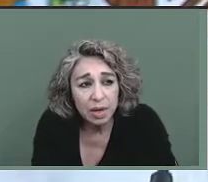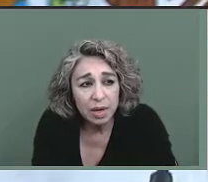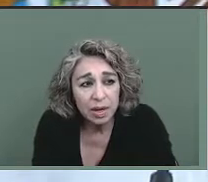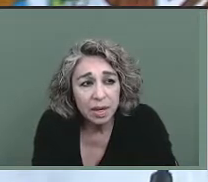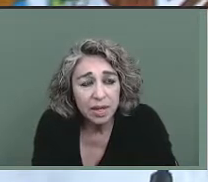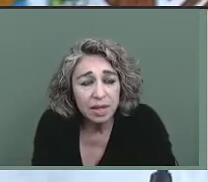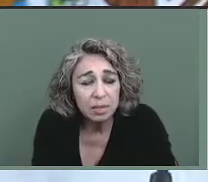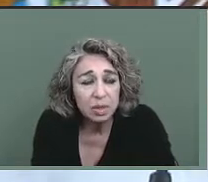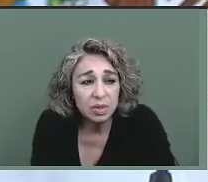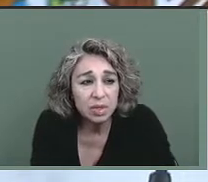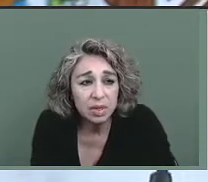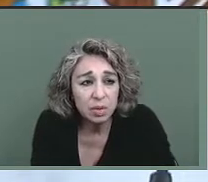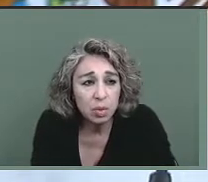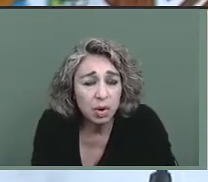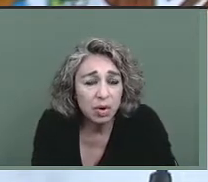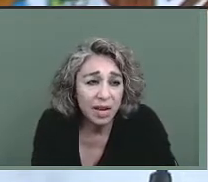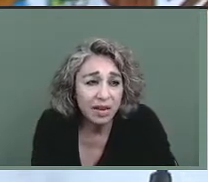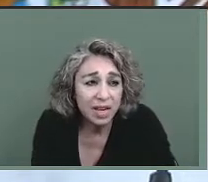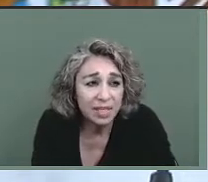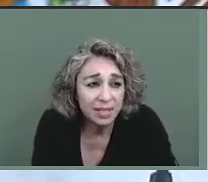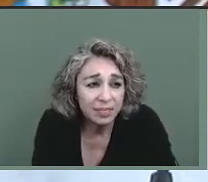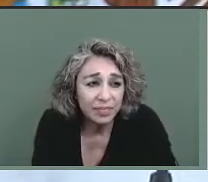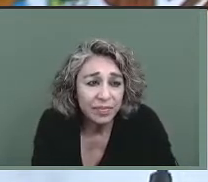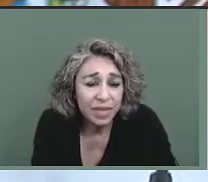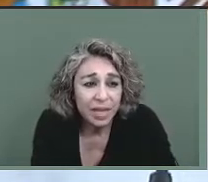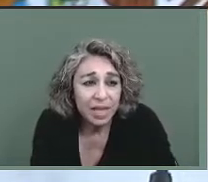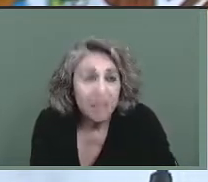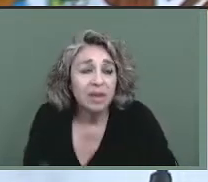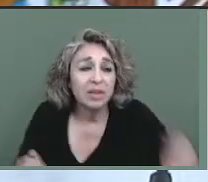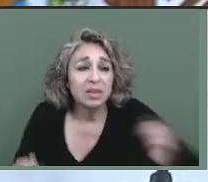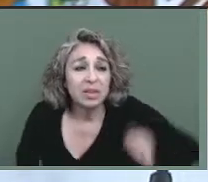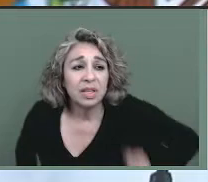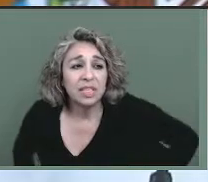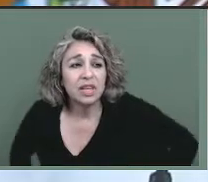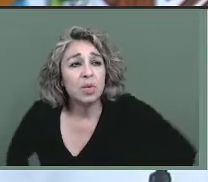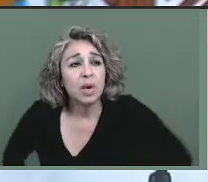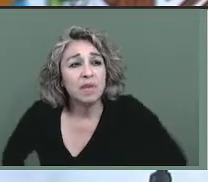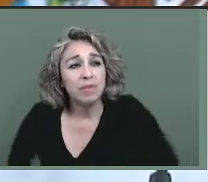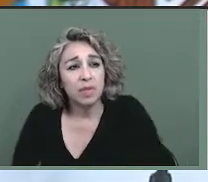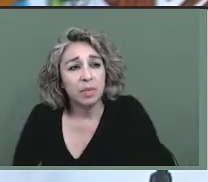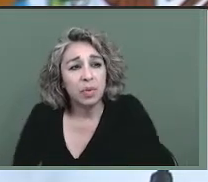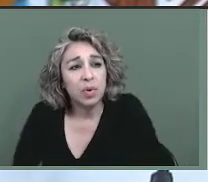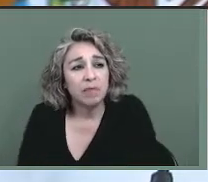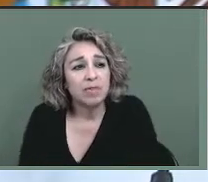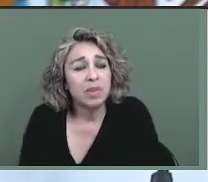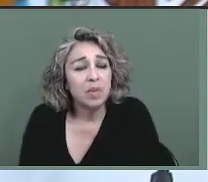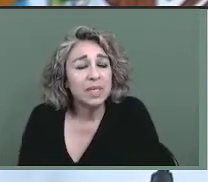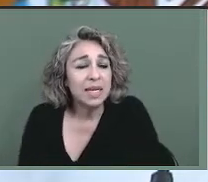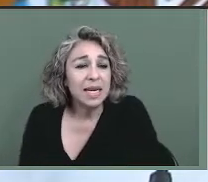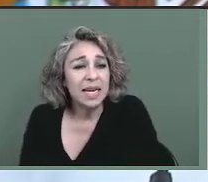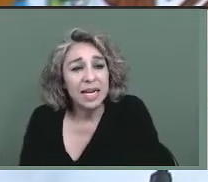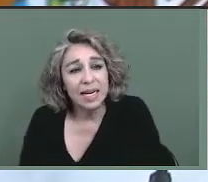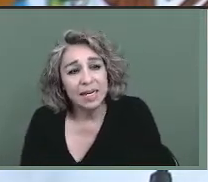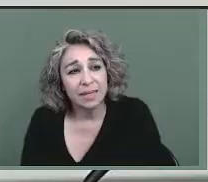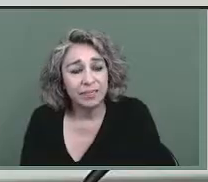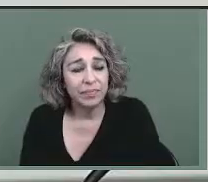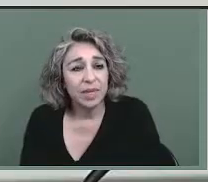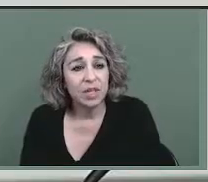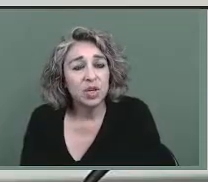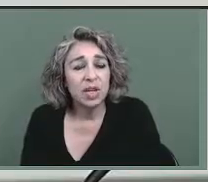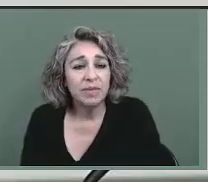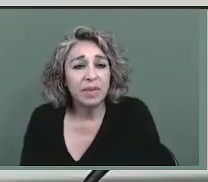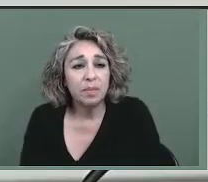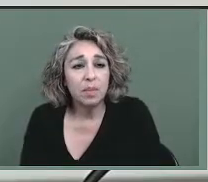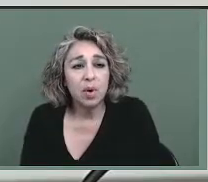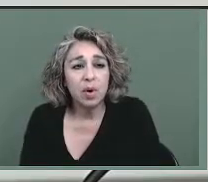work in the most rural areas. Because they're working for the poor, for the ones that need it,